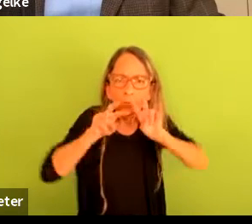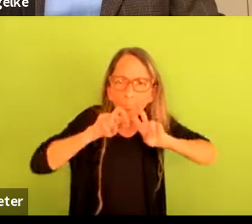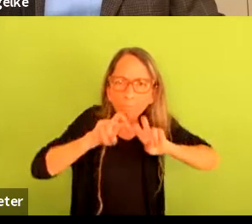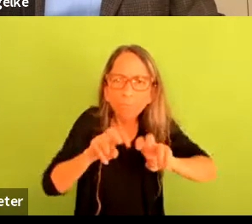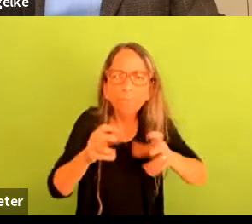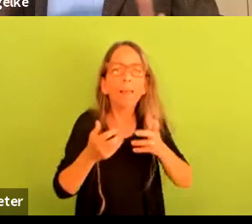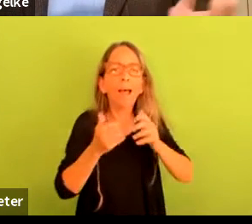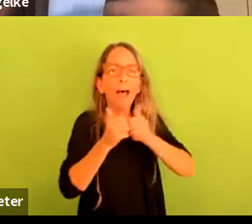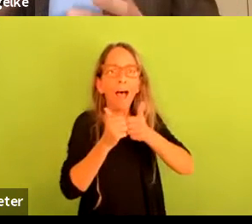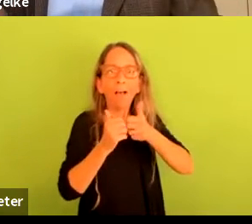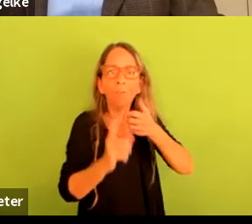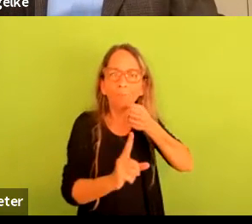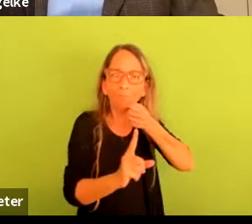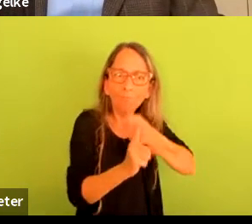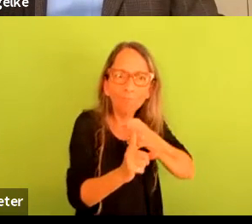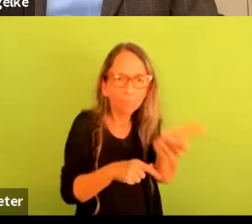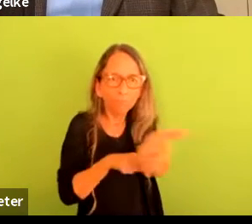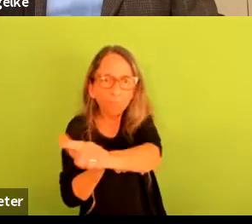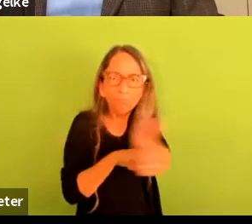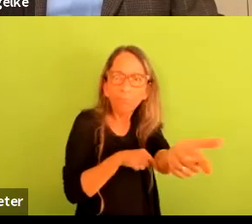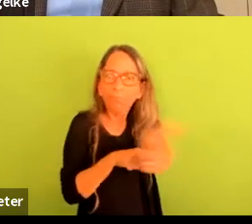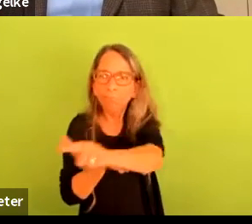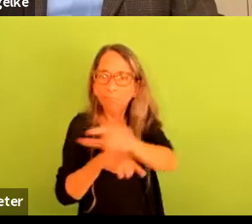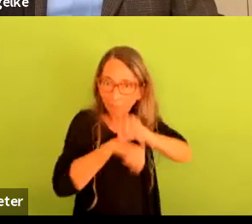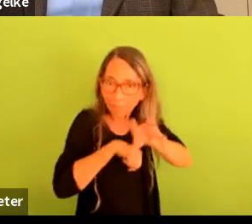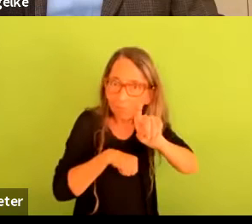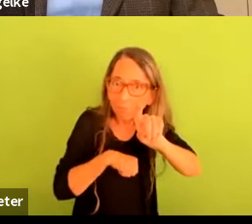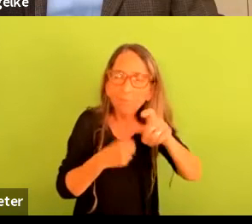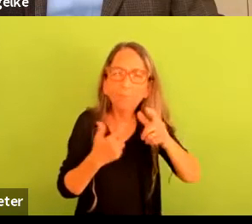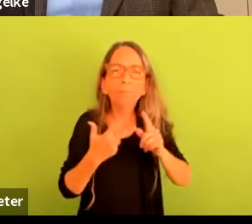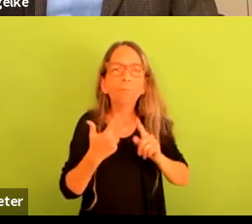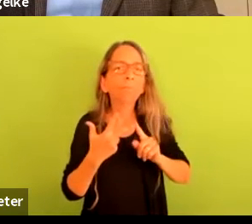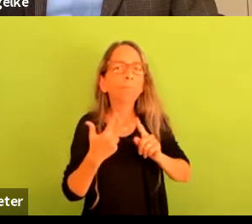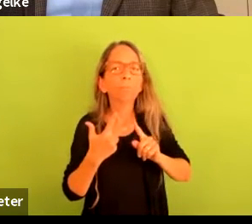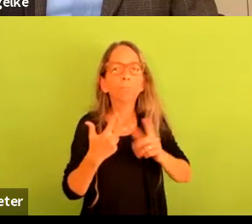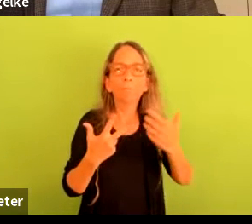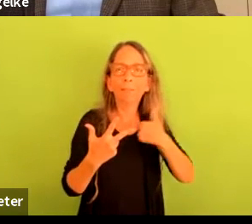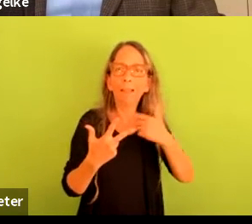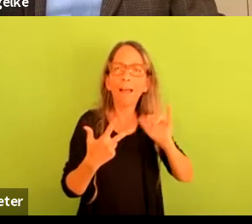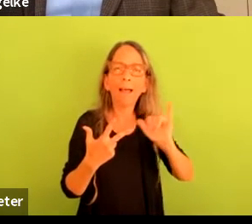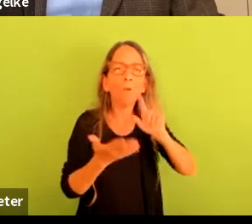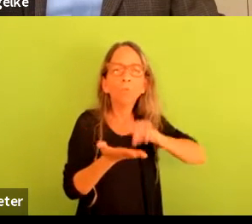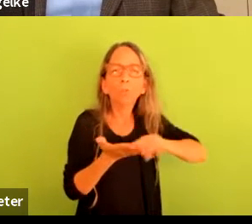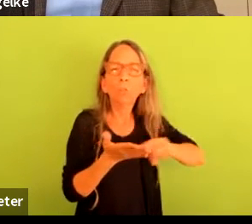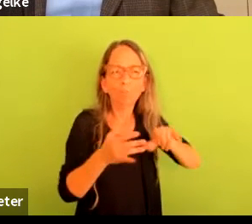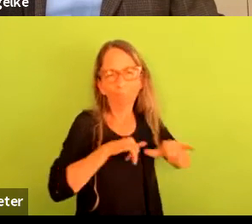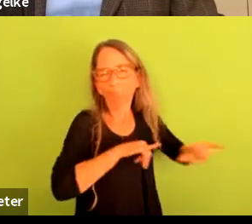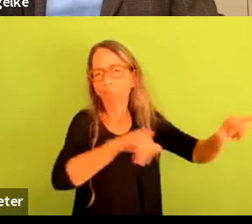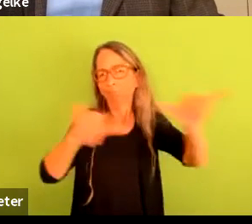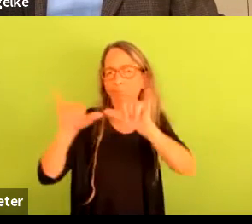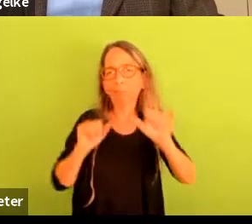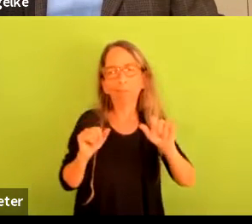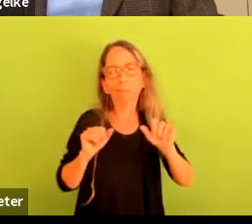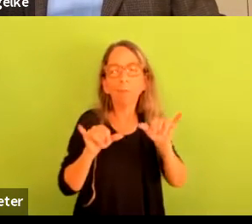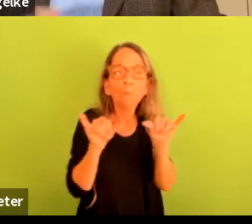interaction. And then finally, of course, we do the sorts of research that everybody does, measuring objective speed and